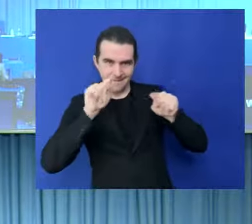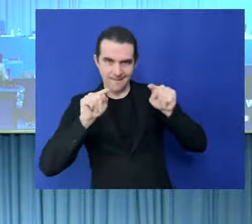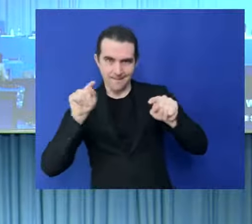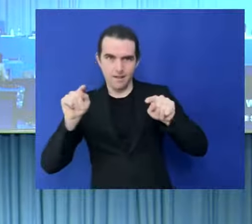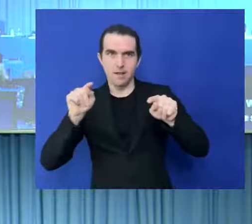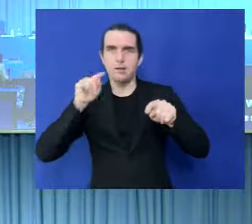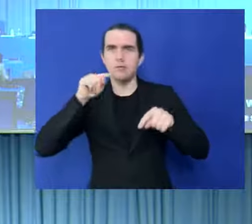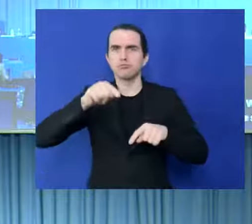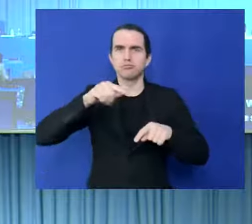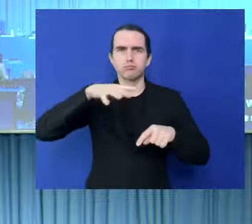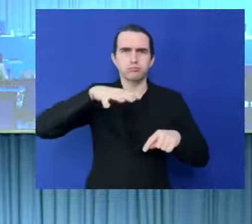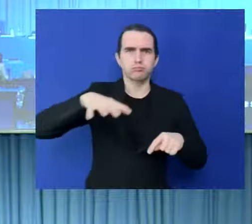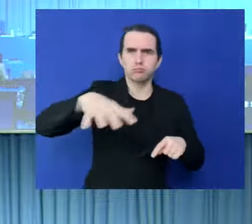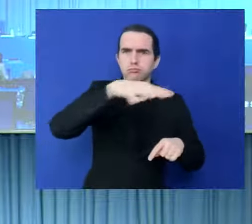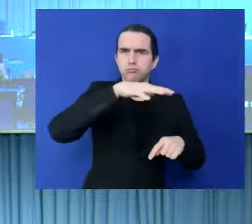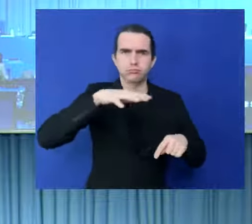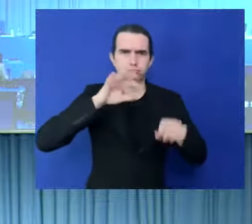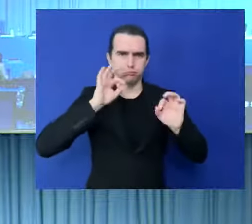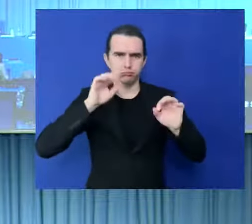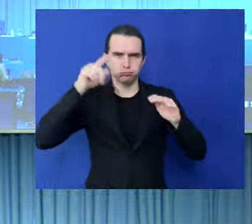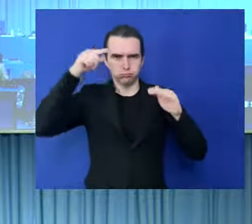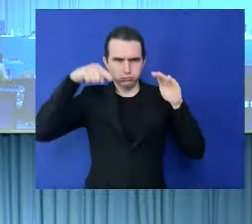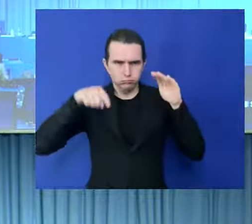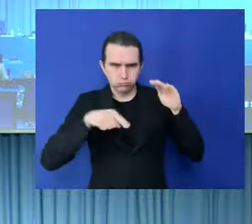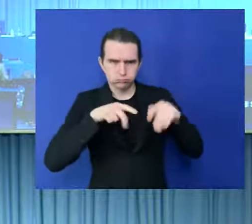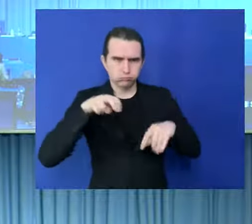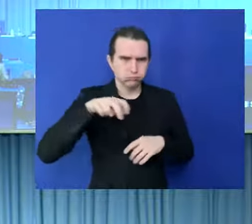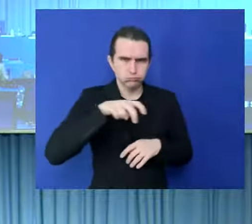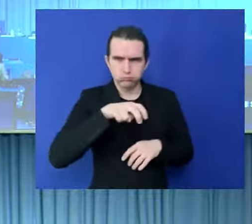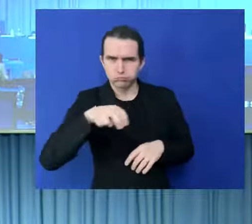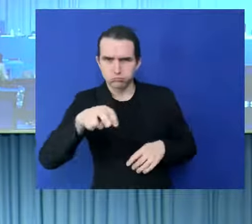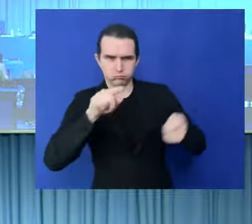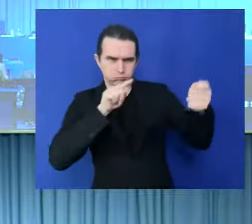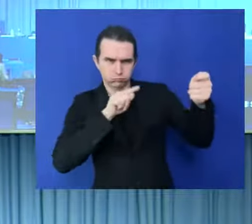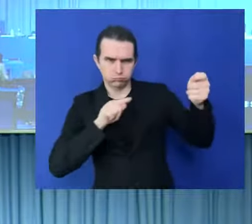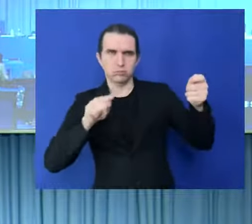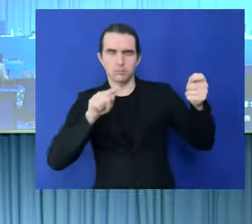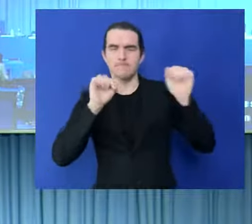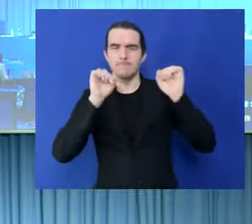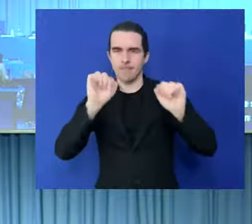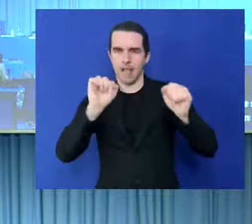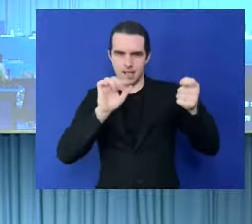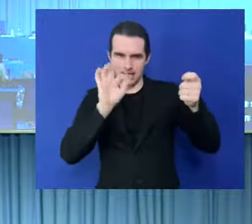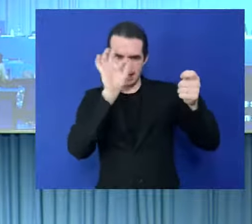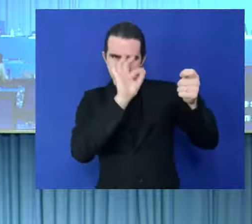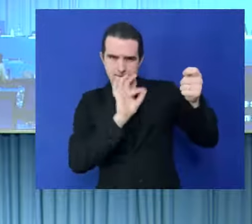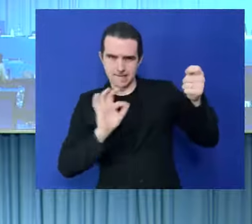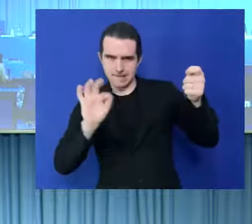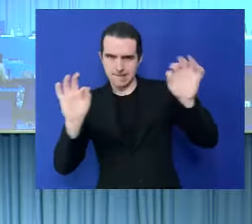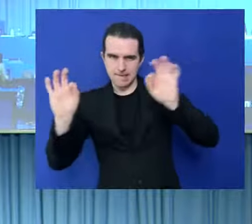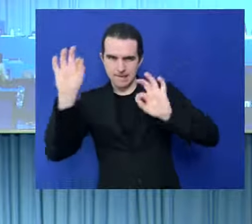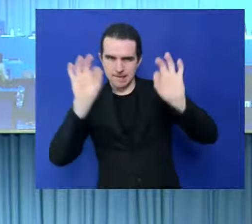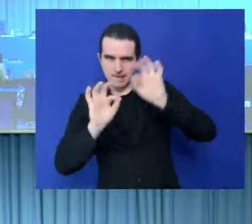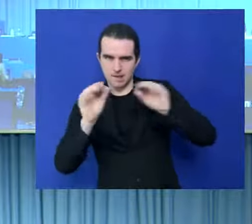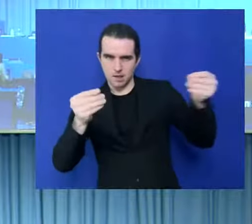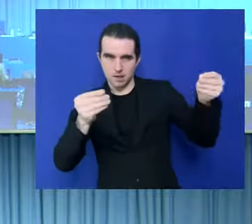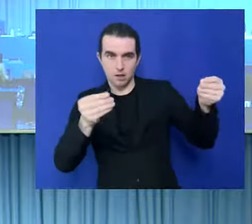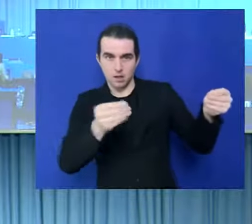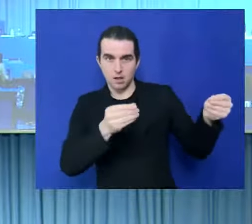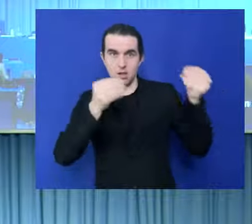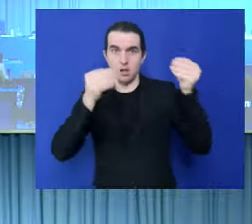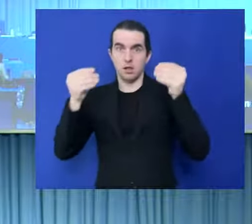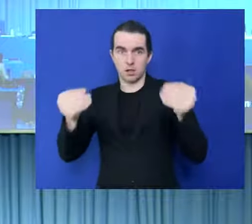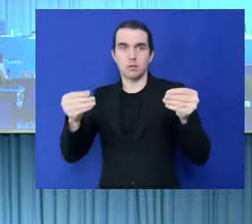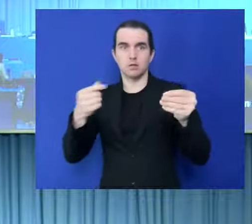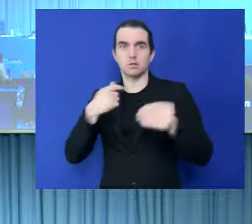add in all of the different O&M information that a vision impaired person would require. And then that means, and once we've done that, we can